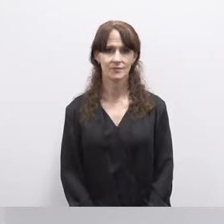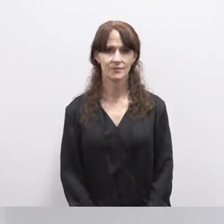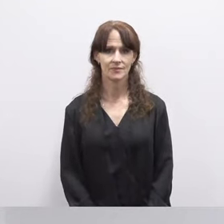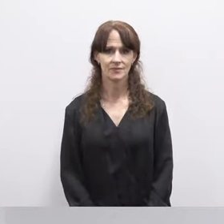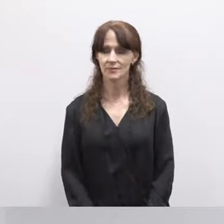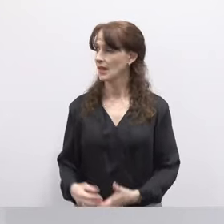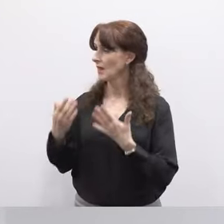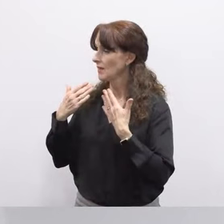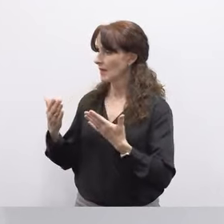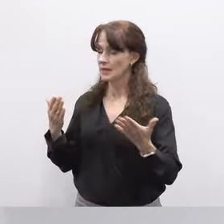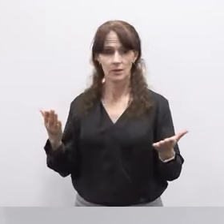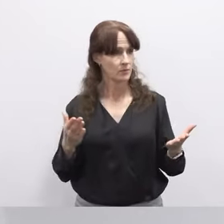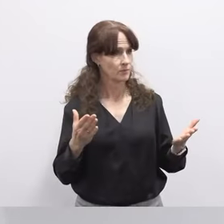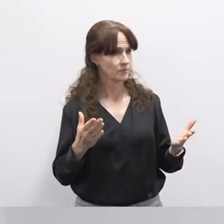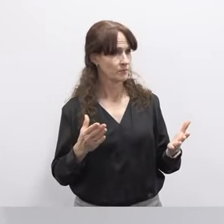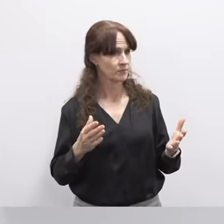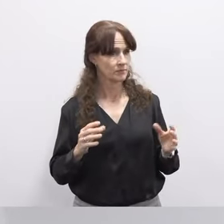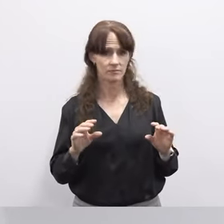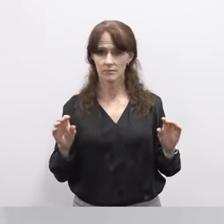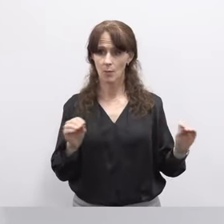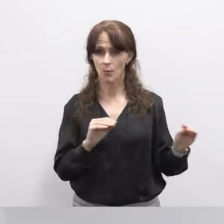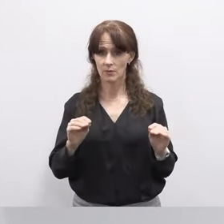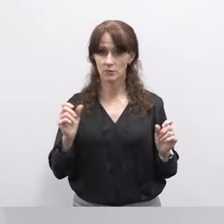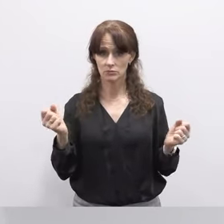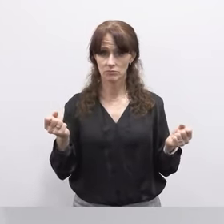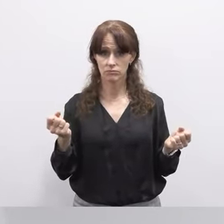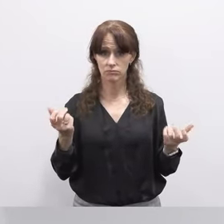Thank you. Do we have a motion to adjourn?